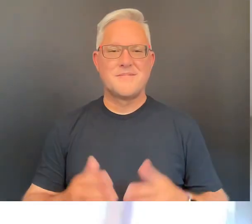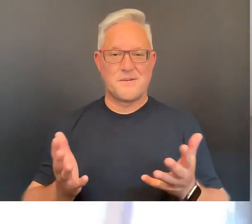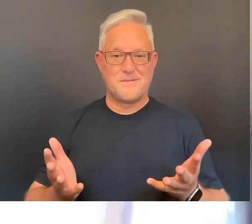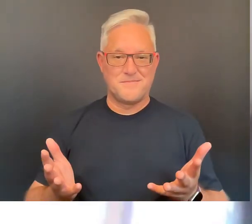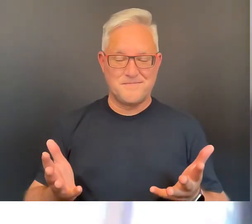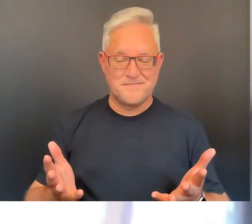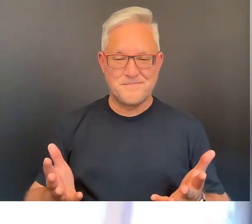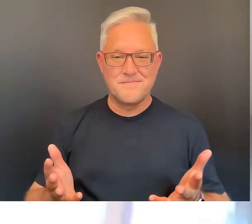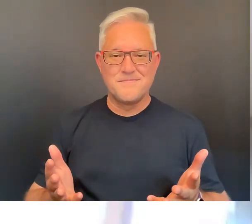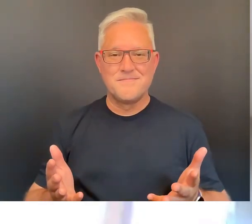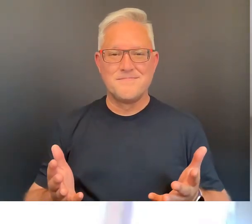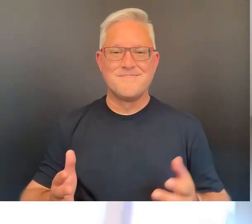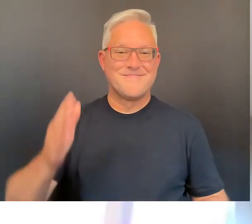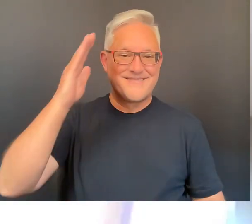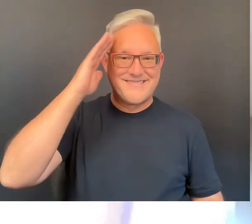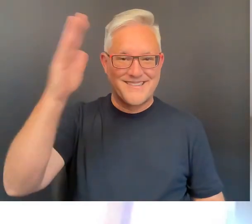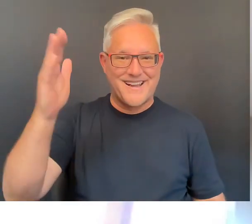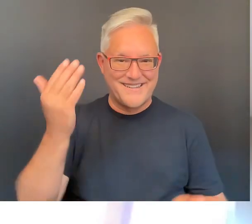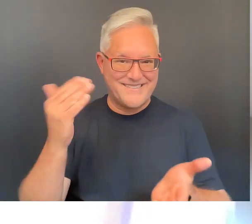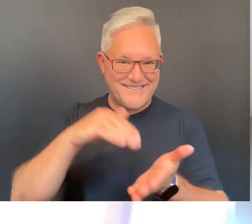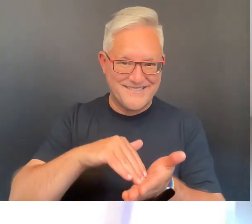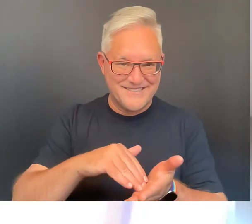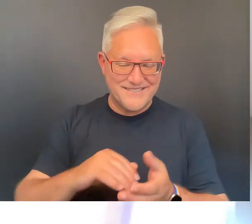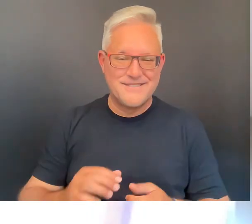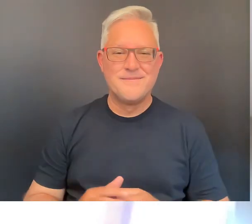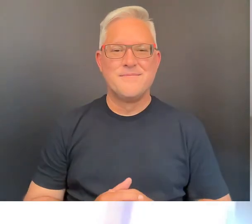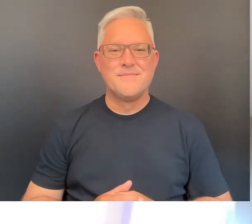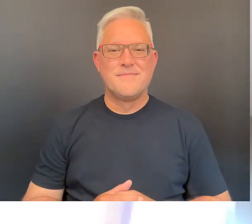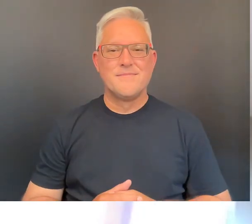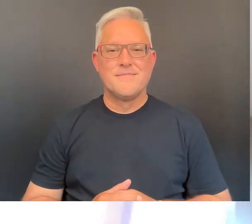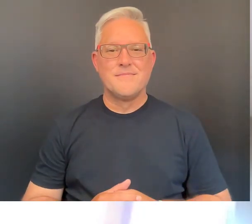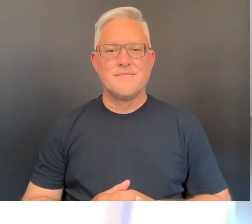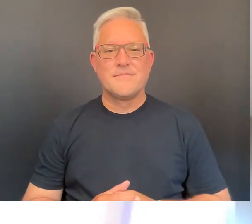Um, Hi again. So,